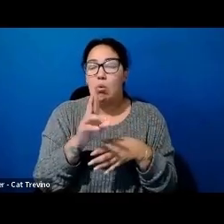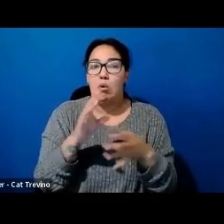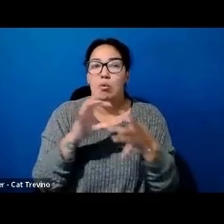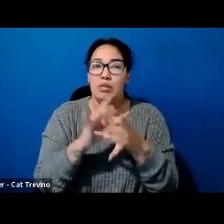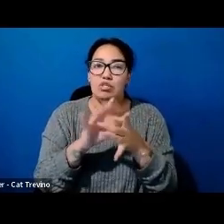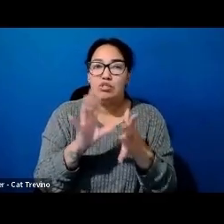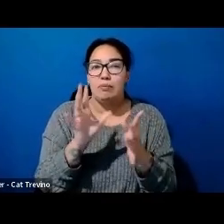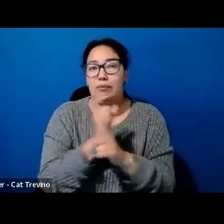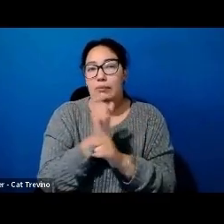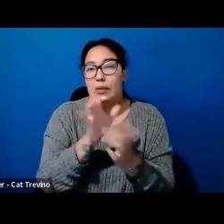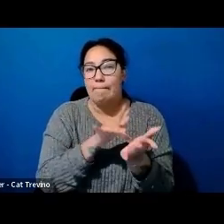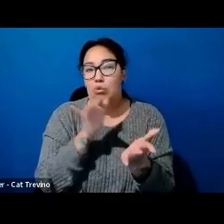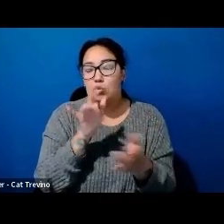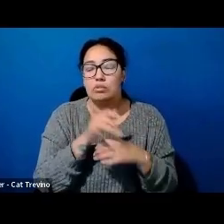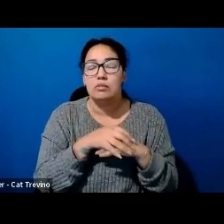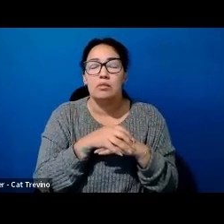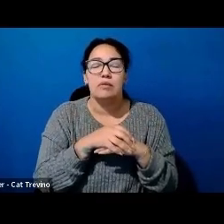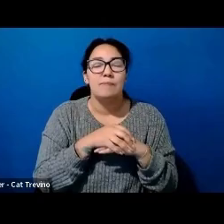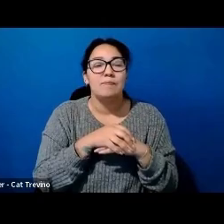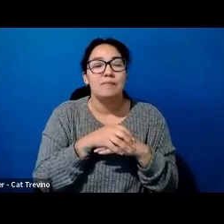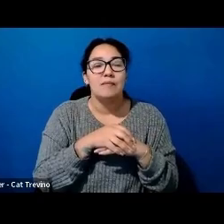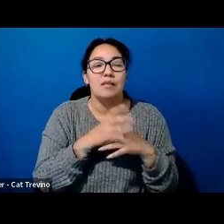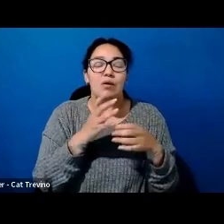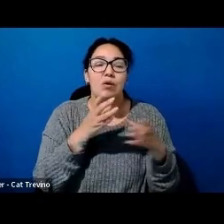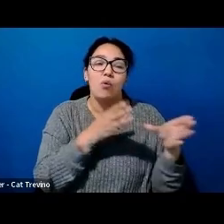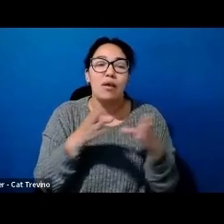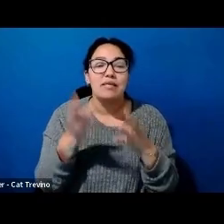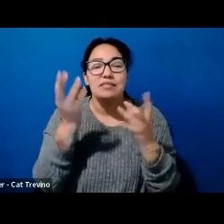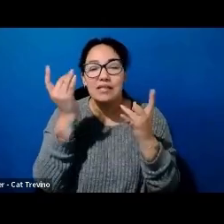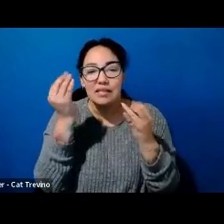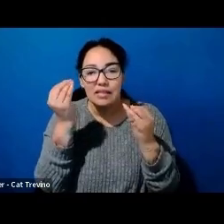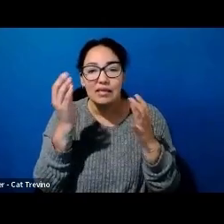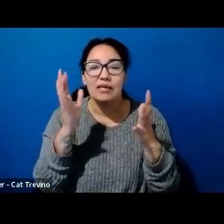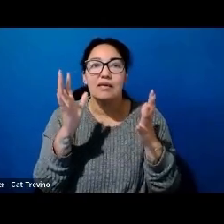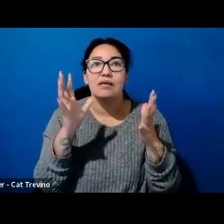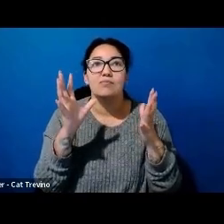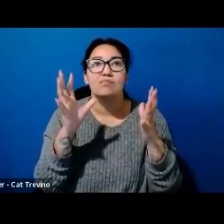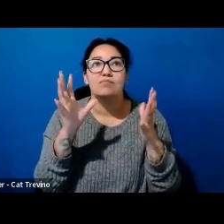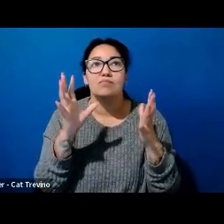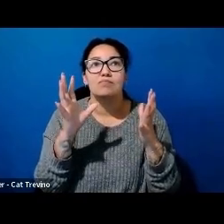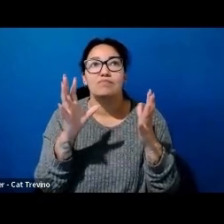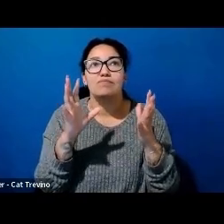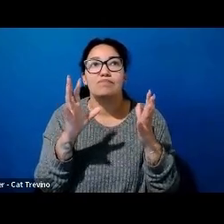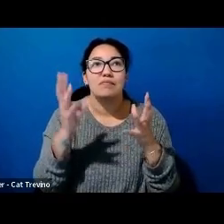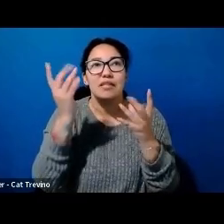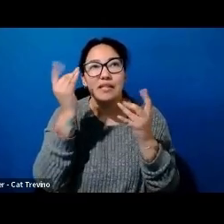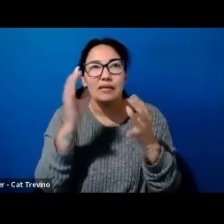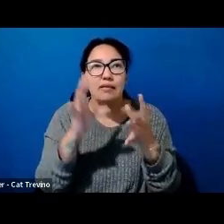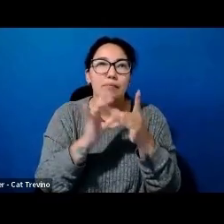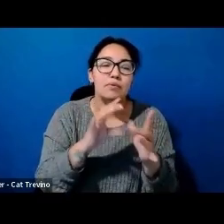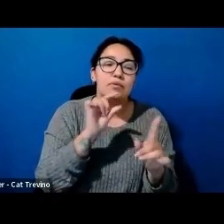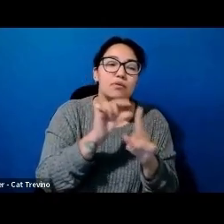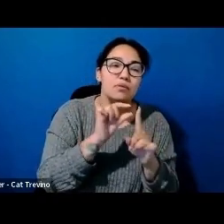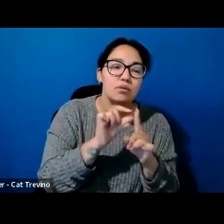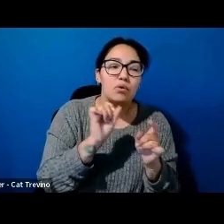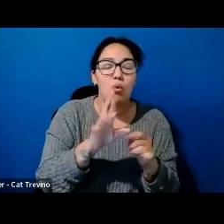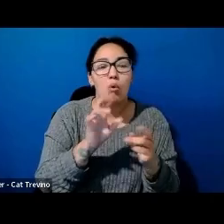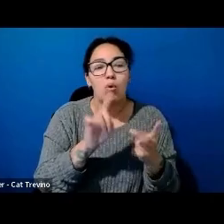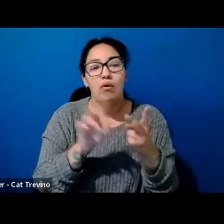it includes ways of sort of thinking about this in terms of terminology, in terms of domestic and sexual violence,